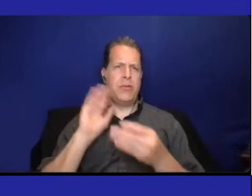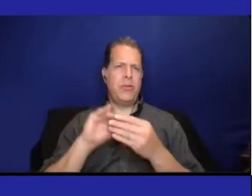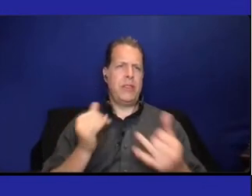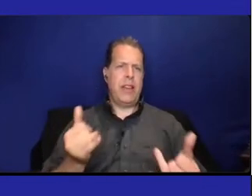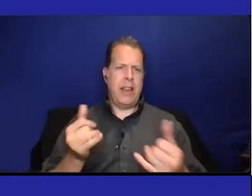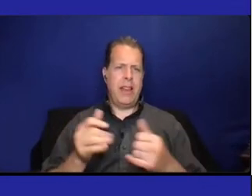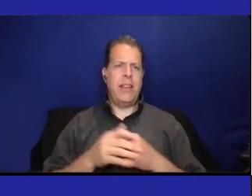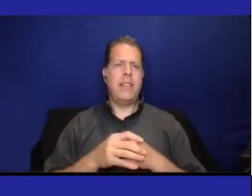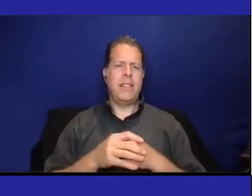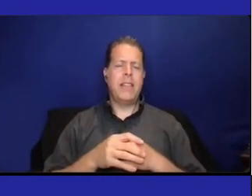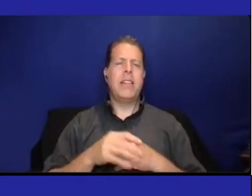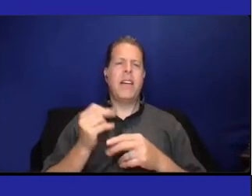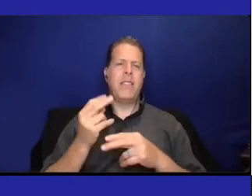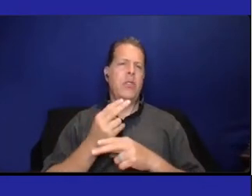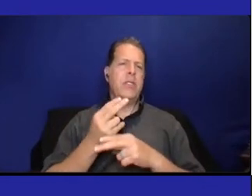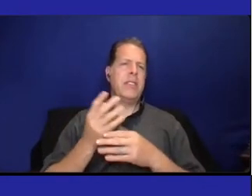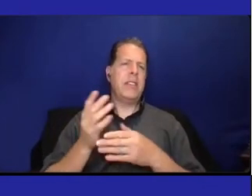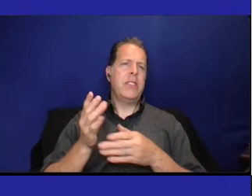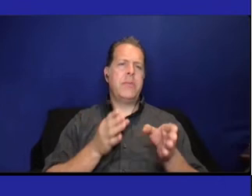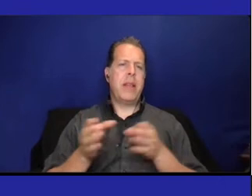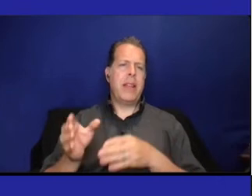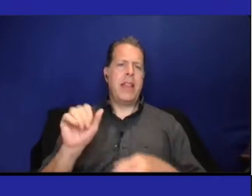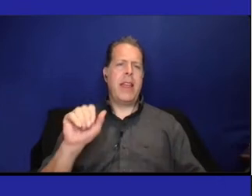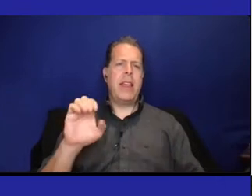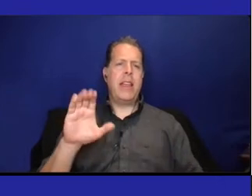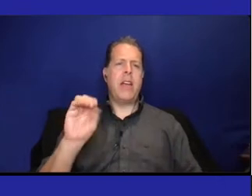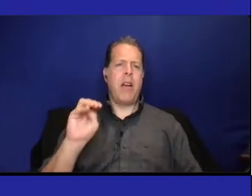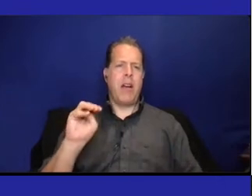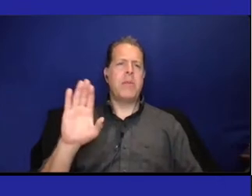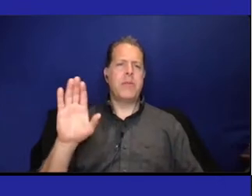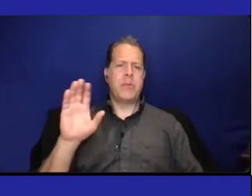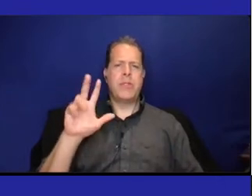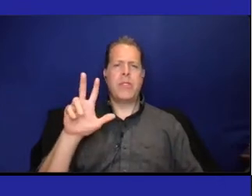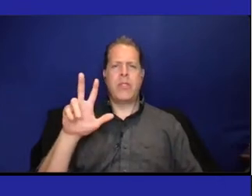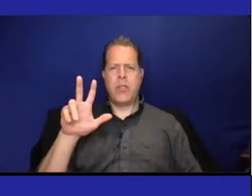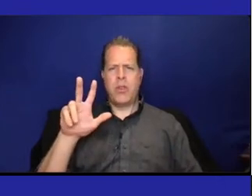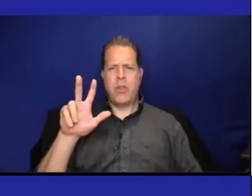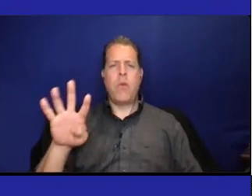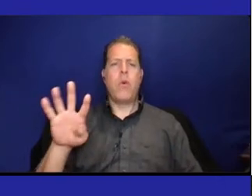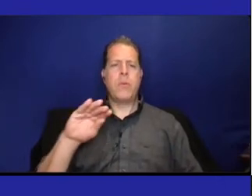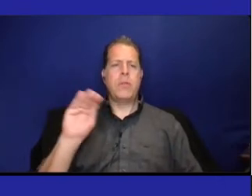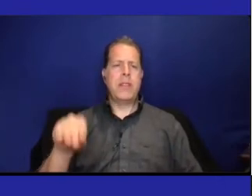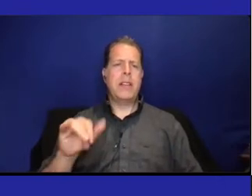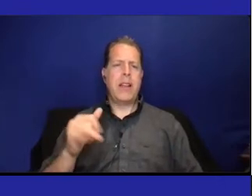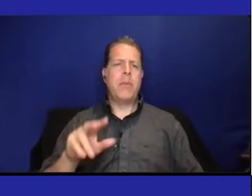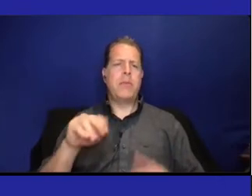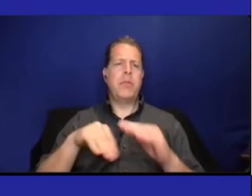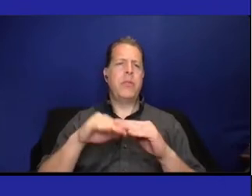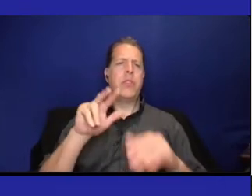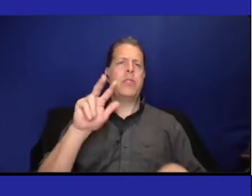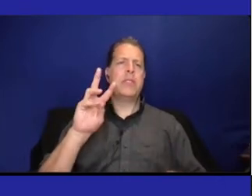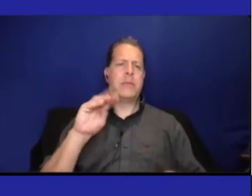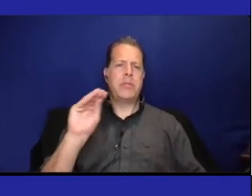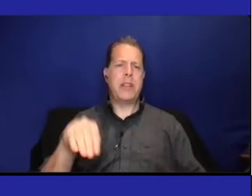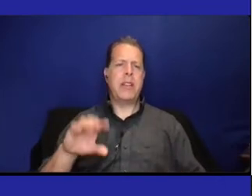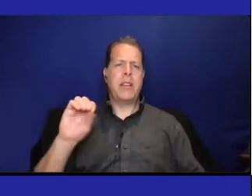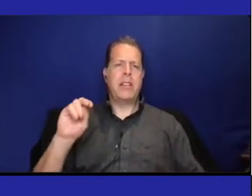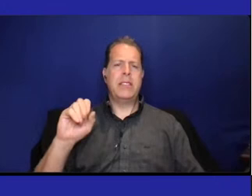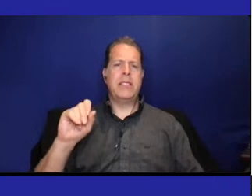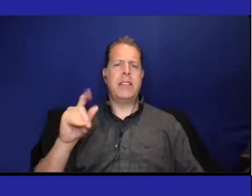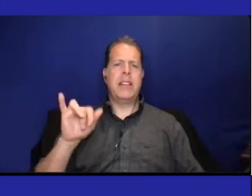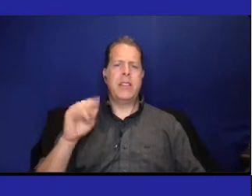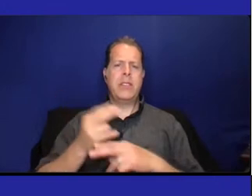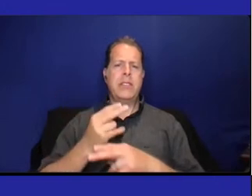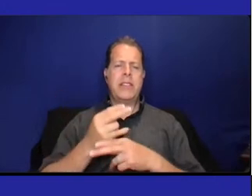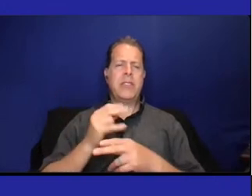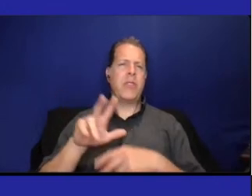of the utilization plan. ACOM's target was 34%, and we're up to 36%. And Consigli's utilization plan was